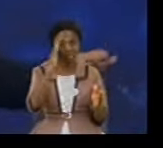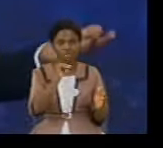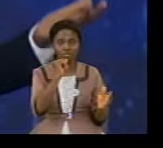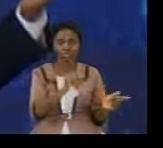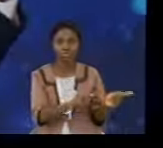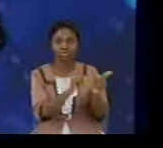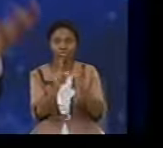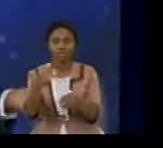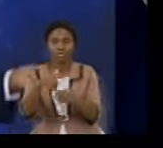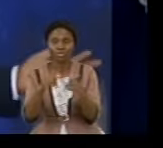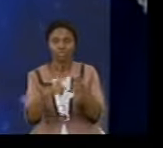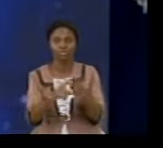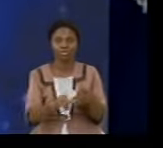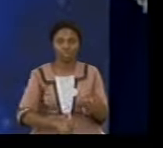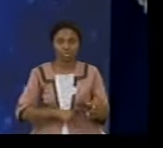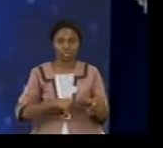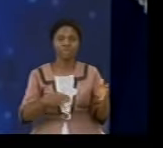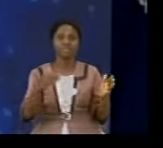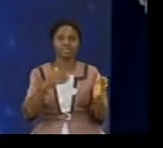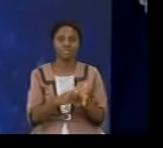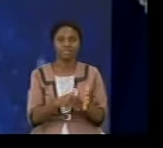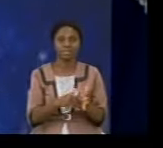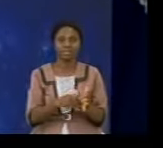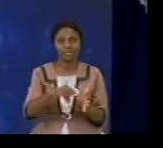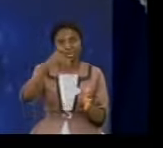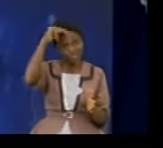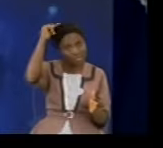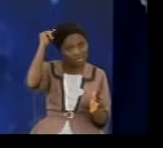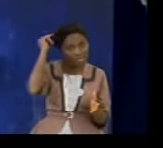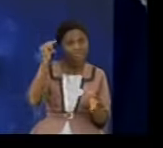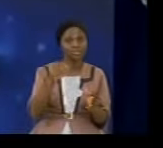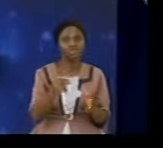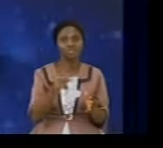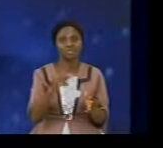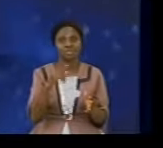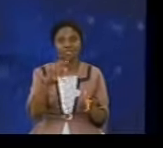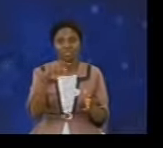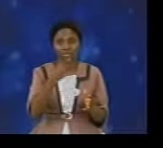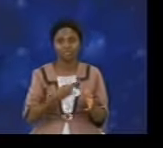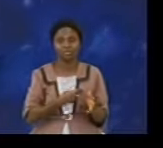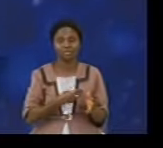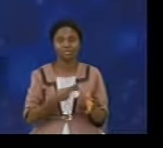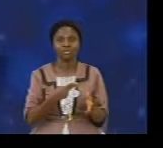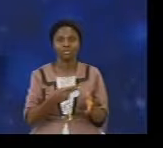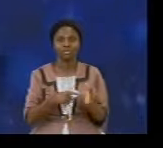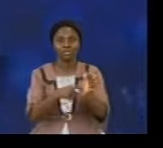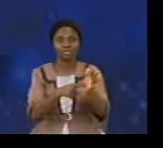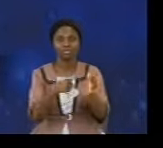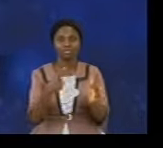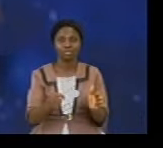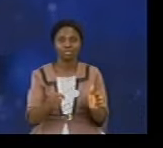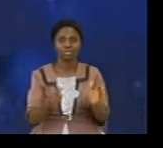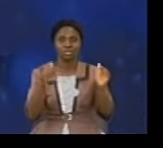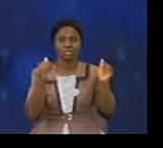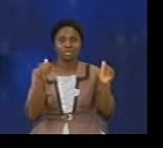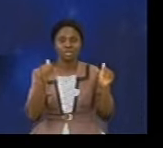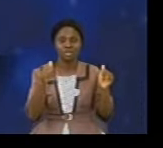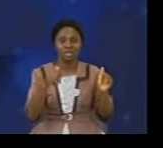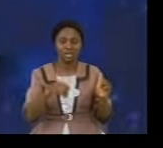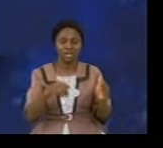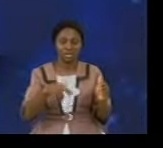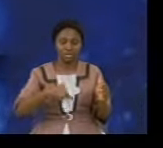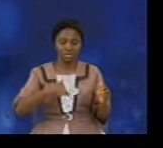anymore. But Nebuchadnezzar shows us the average religious man, shows us